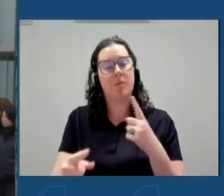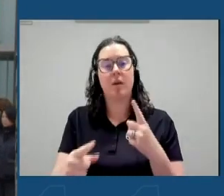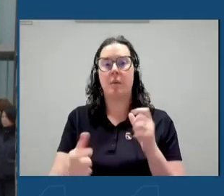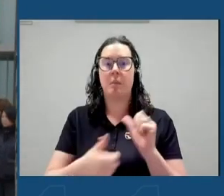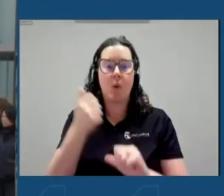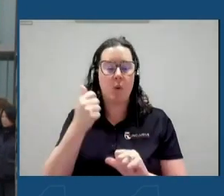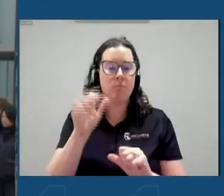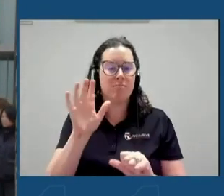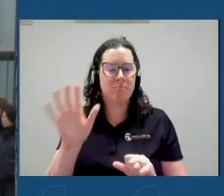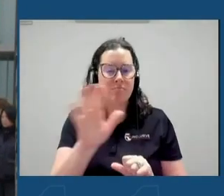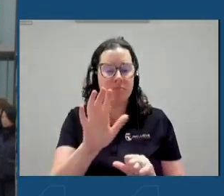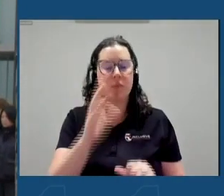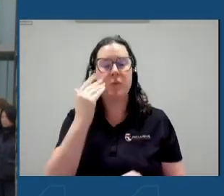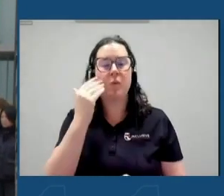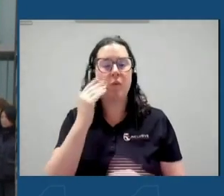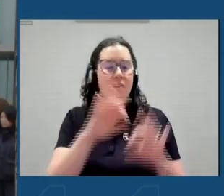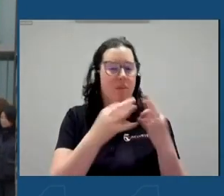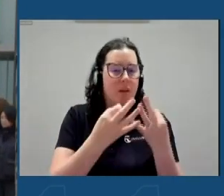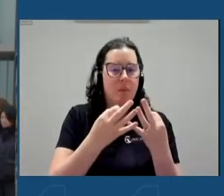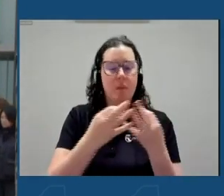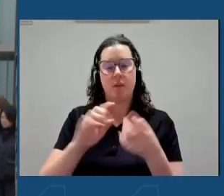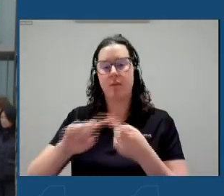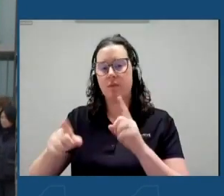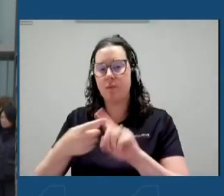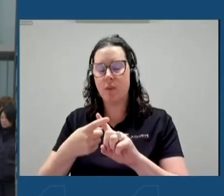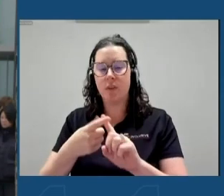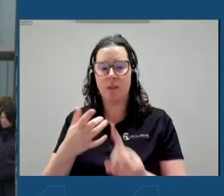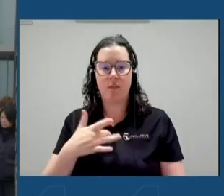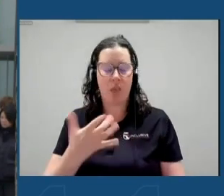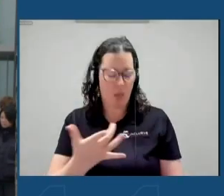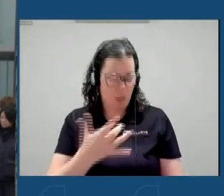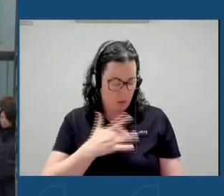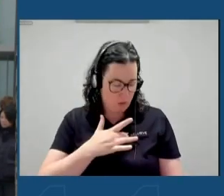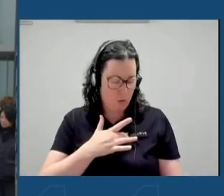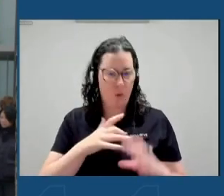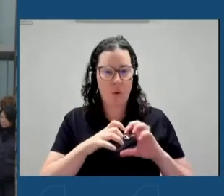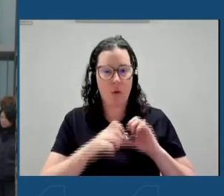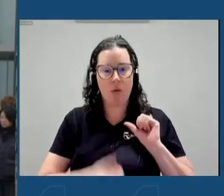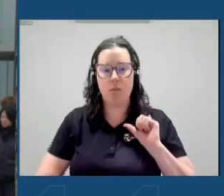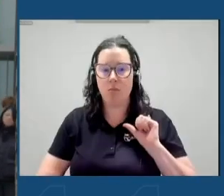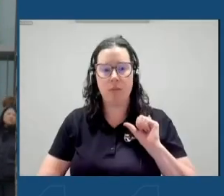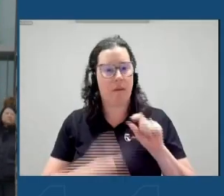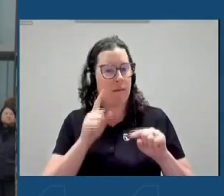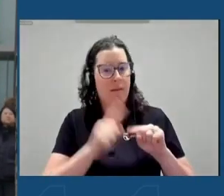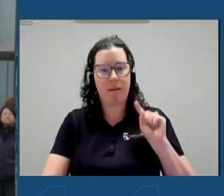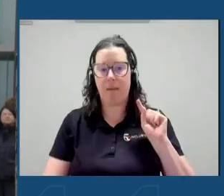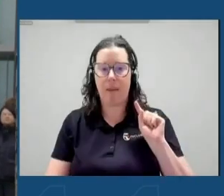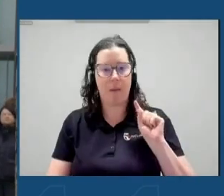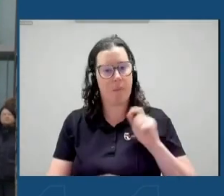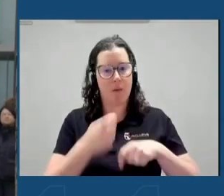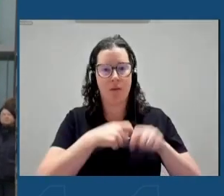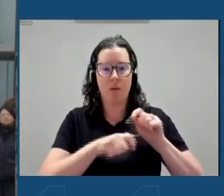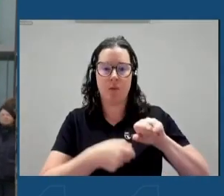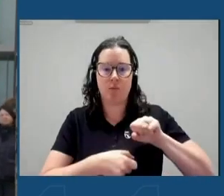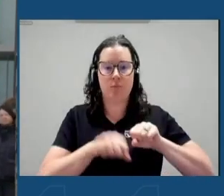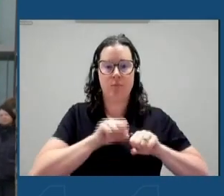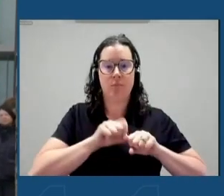hole in your heart can never be filled even after a generation. And what does 30 years